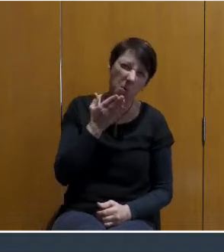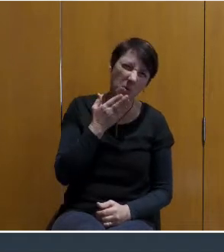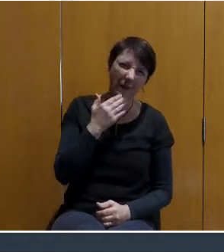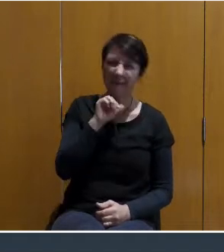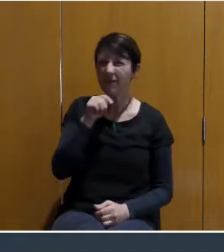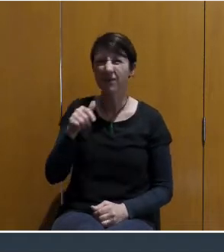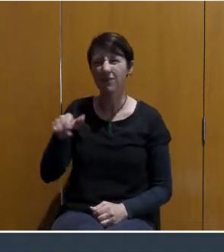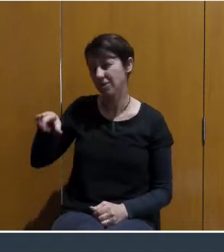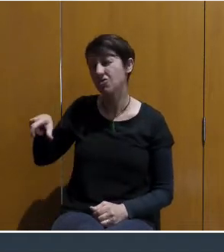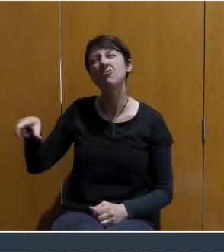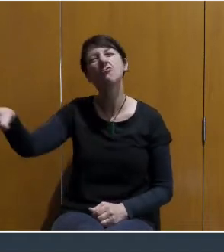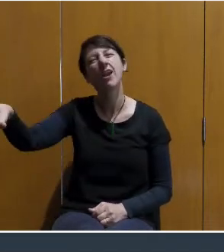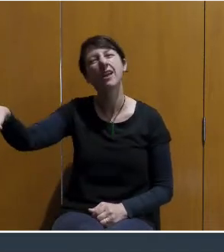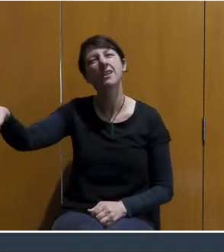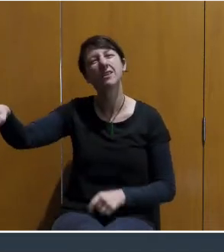Okay.